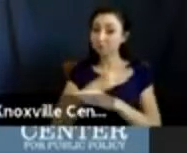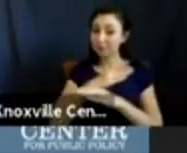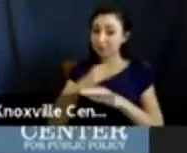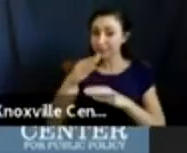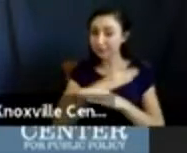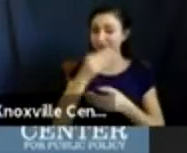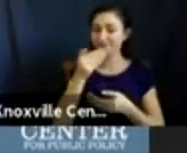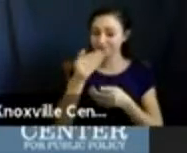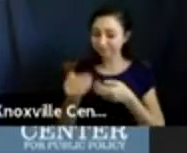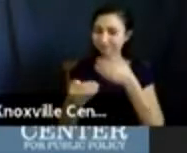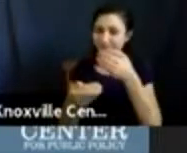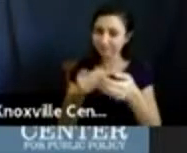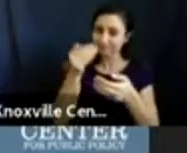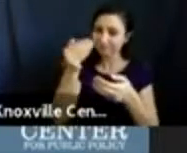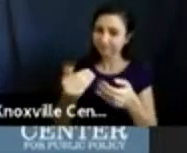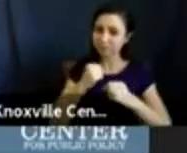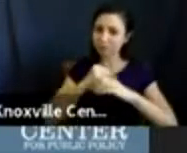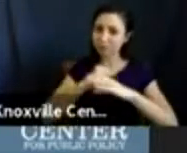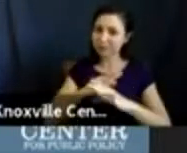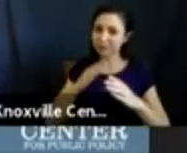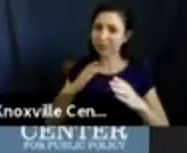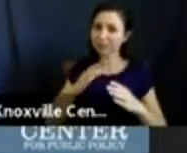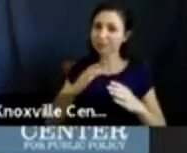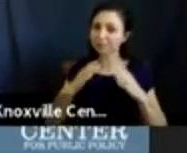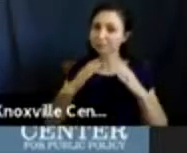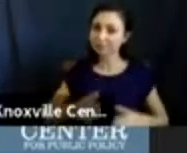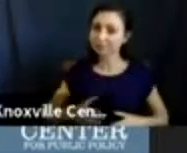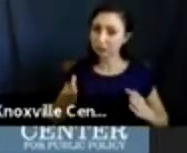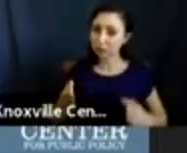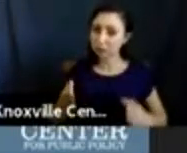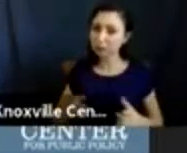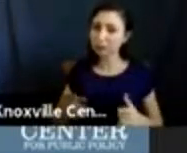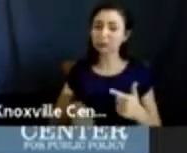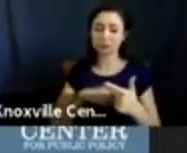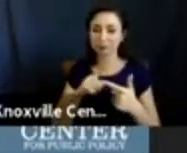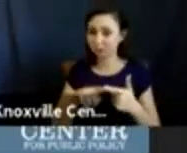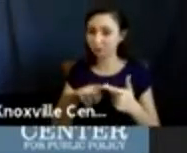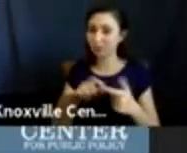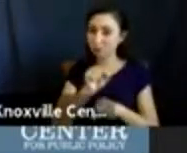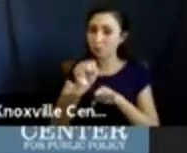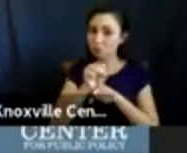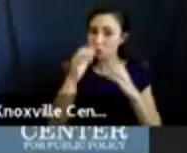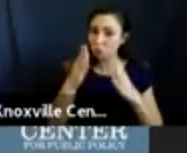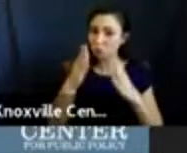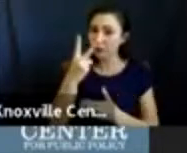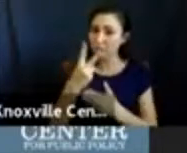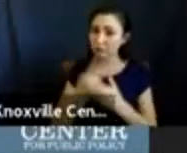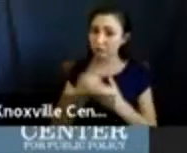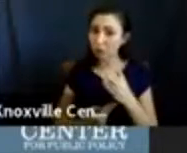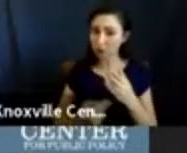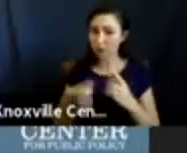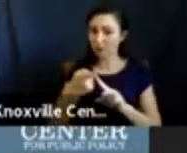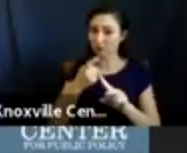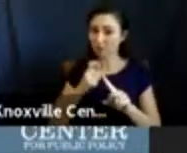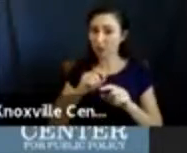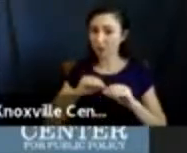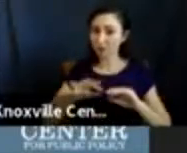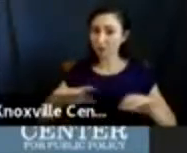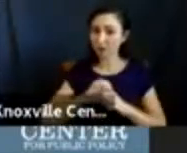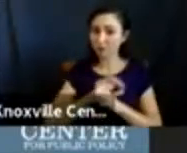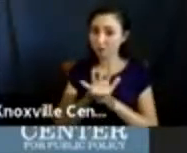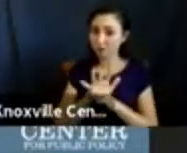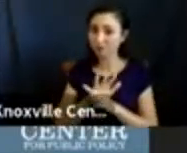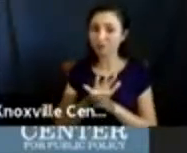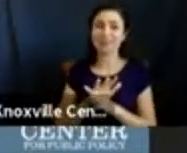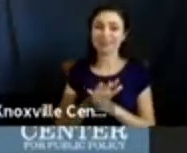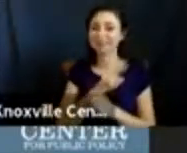protect customers and employees from the spread of the virus, with more than 70% expressing concern that easing restrictions